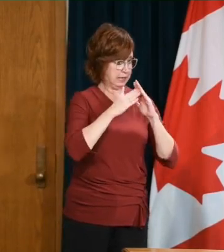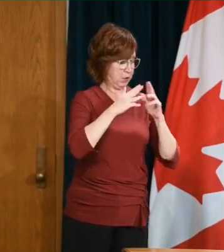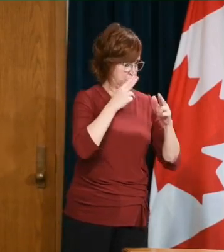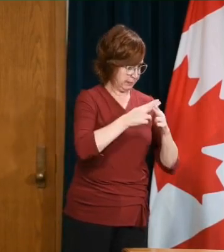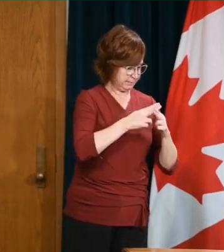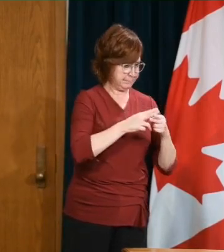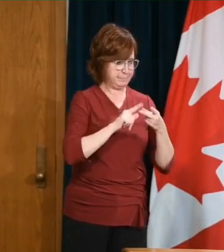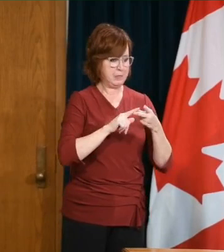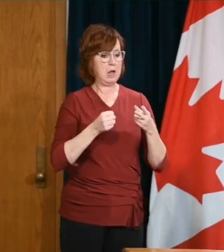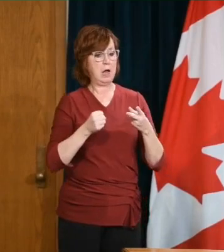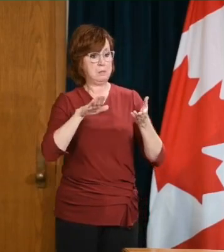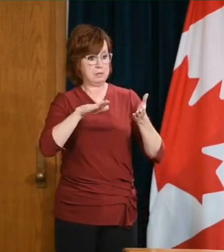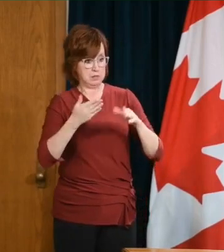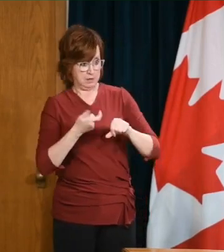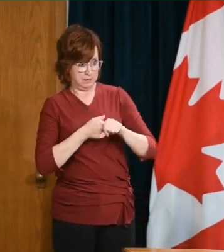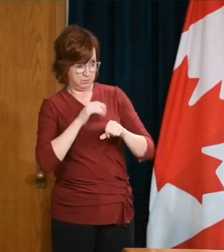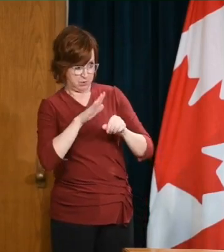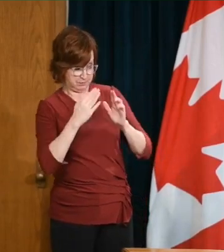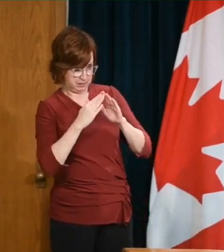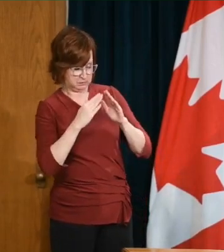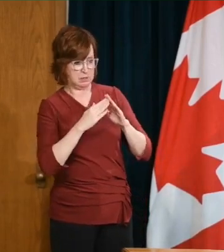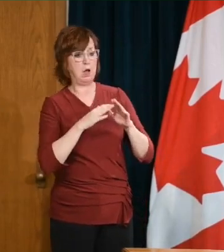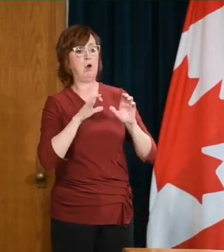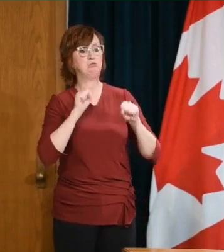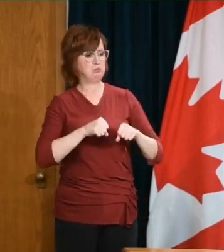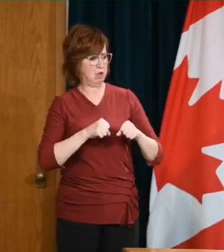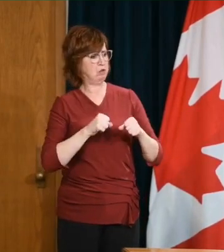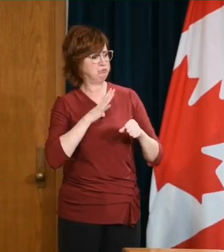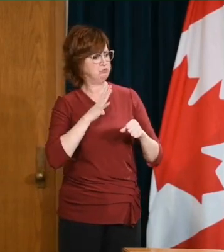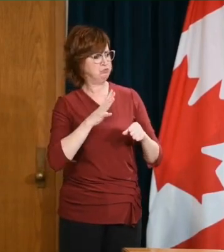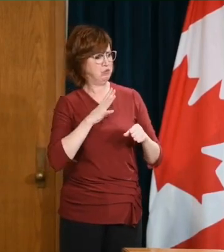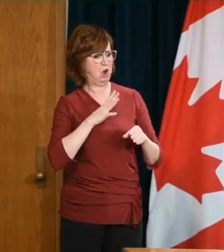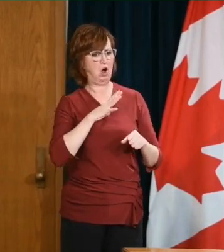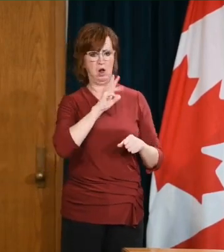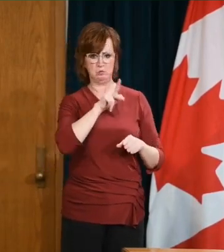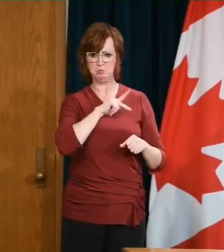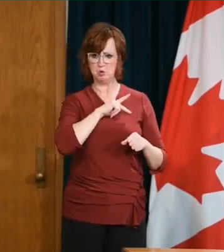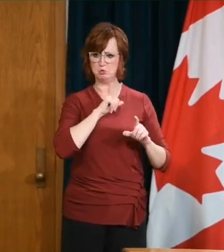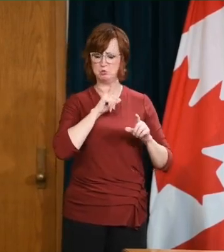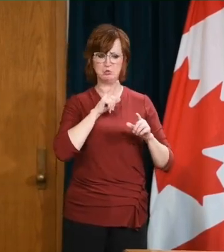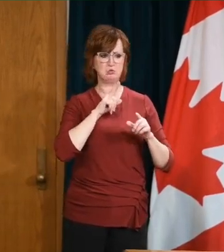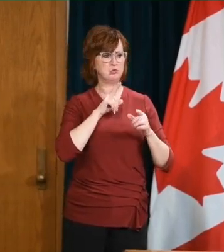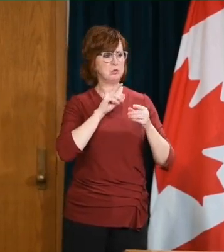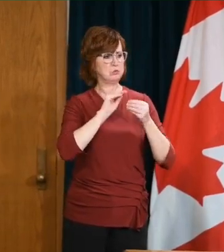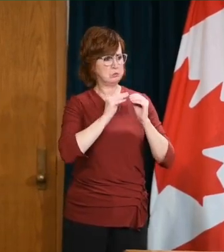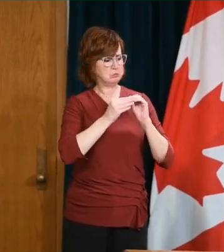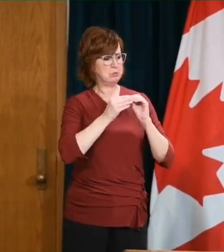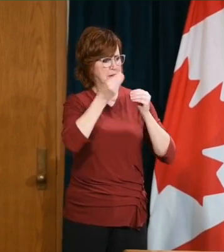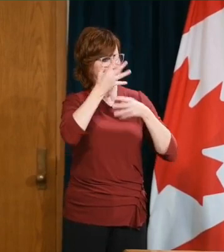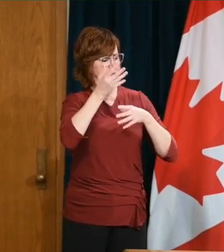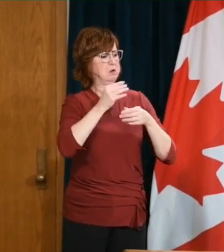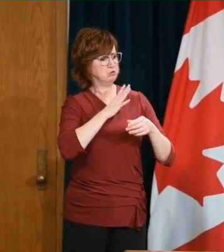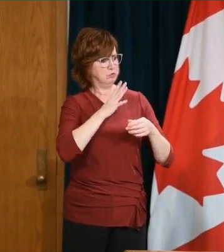Privacy Commissioner, is there any chance of the province changing how it reports these numbers?